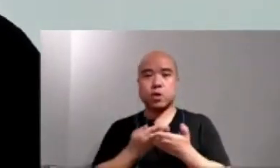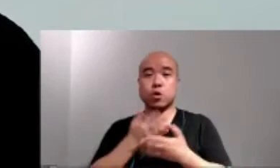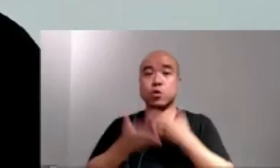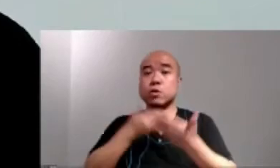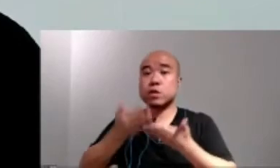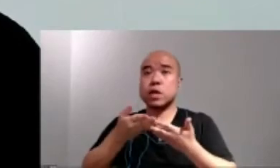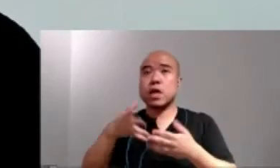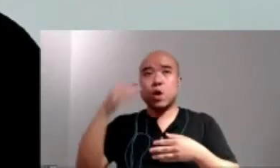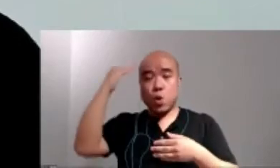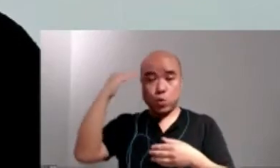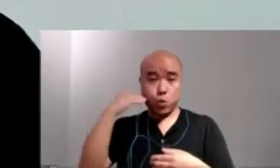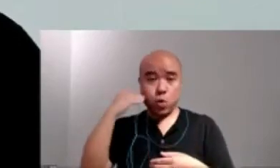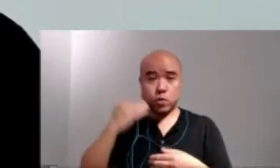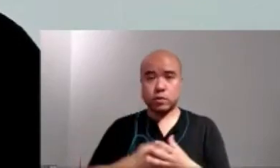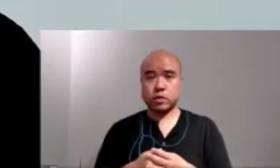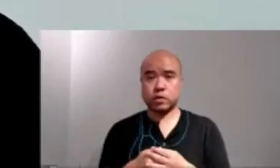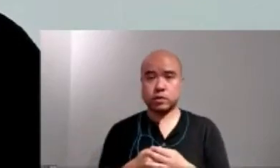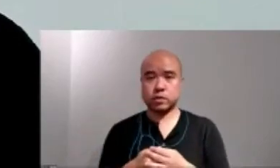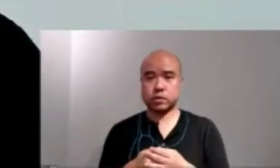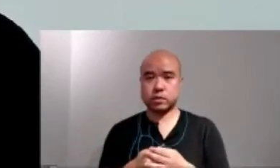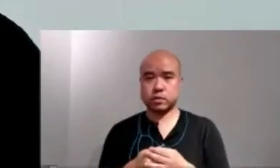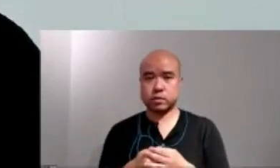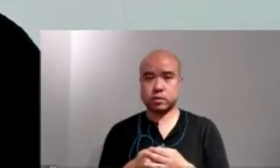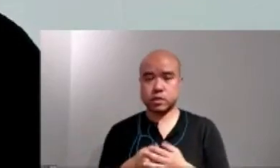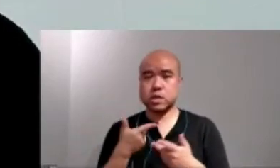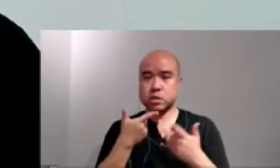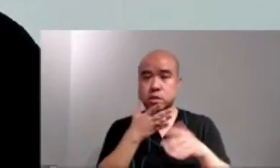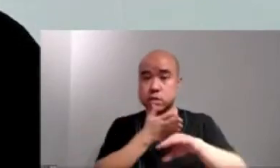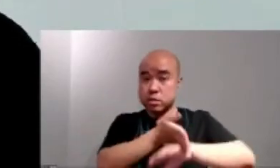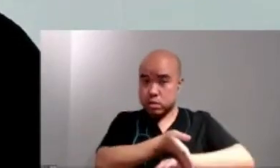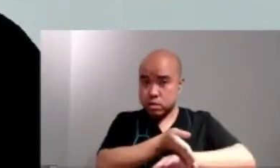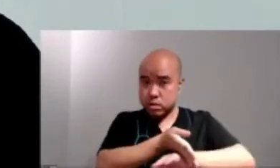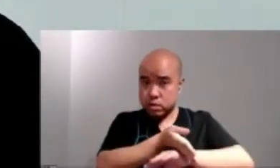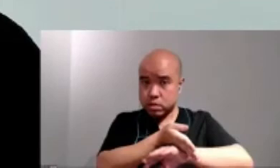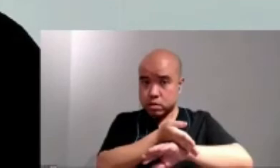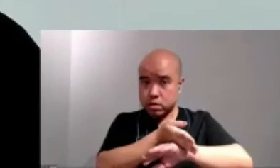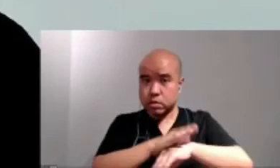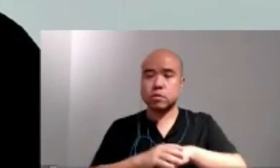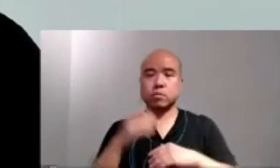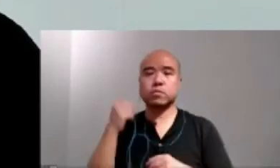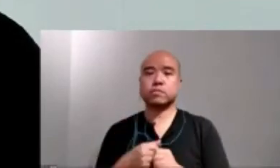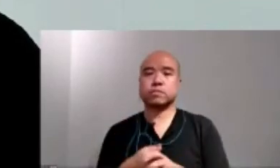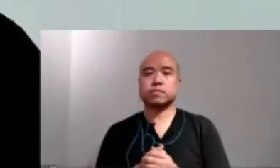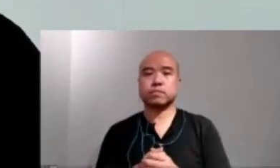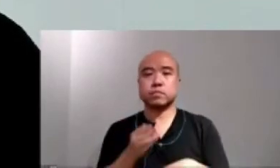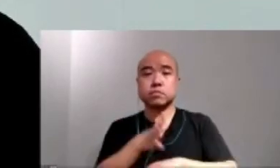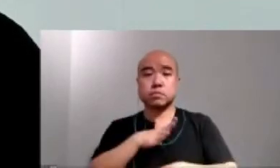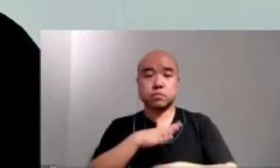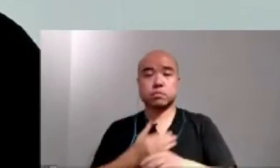situation in social enterprise sector of Korea